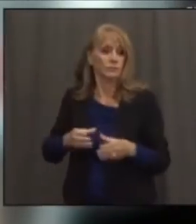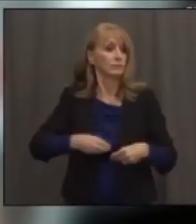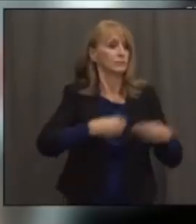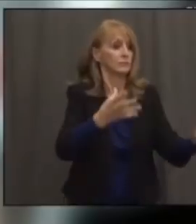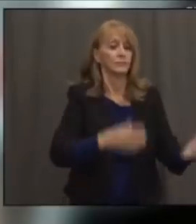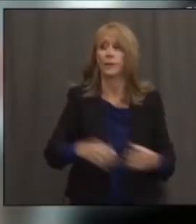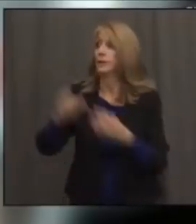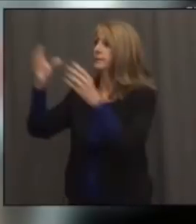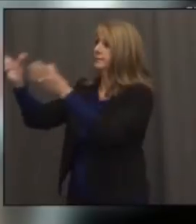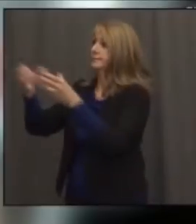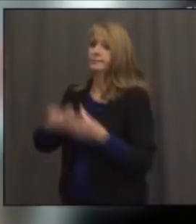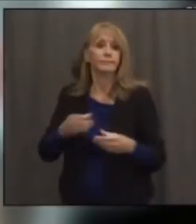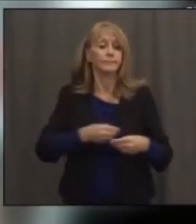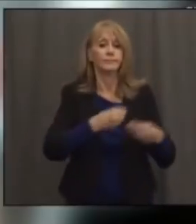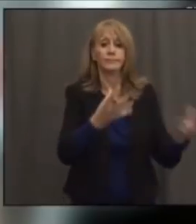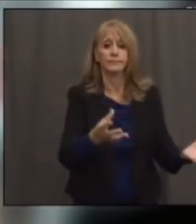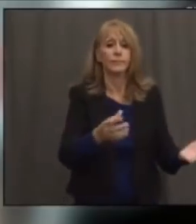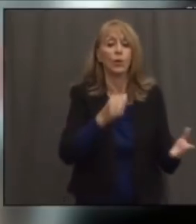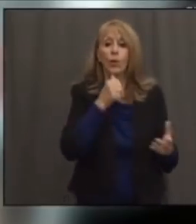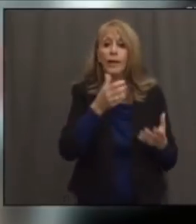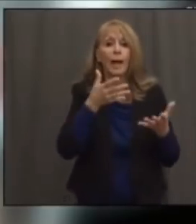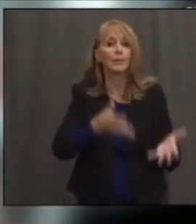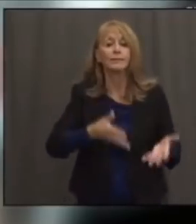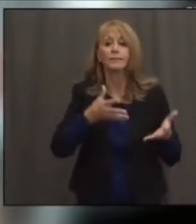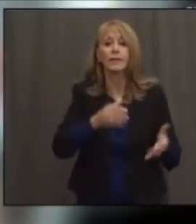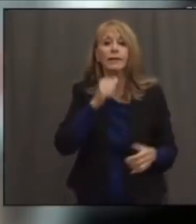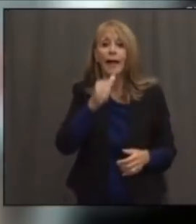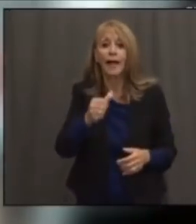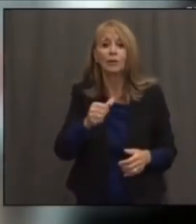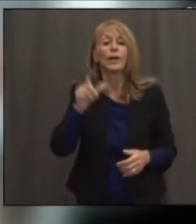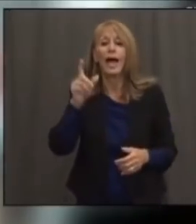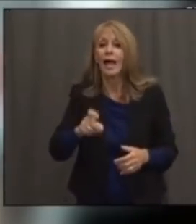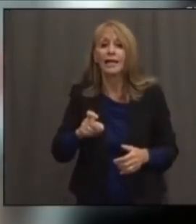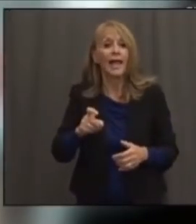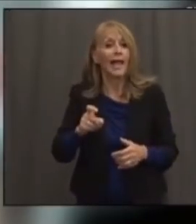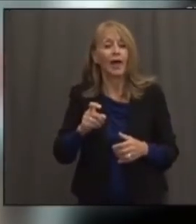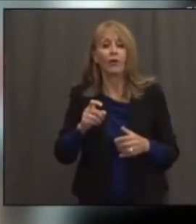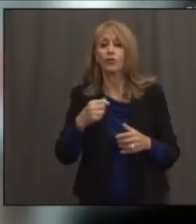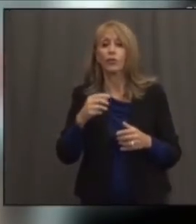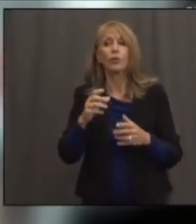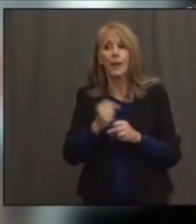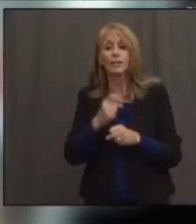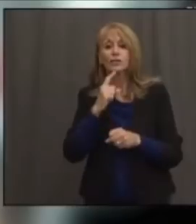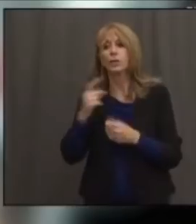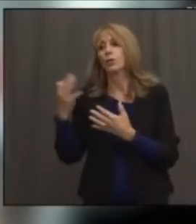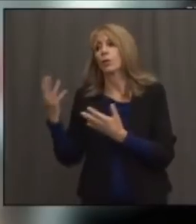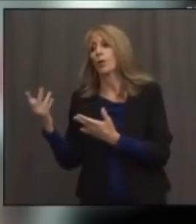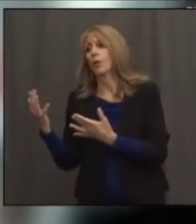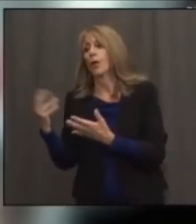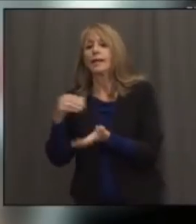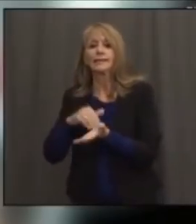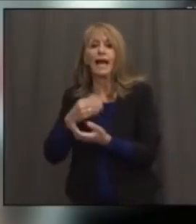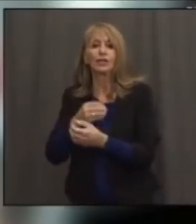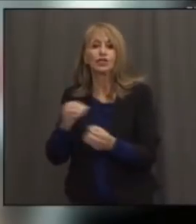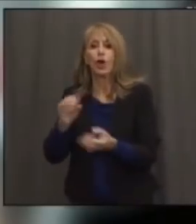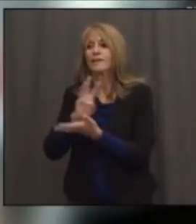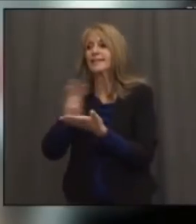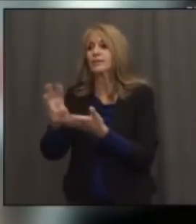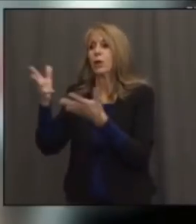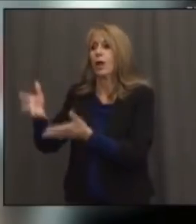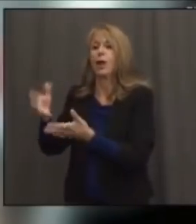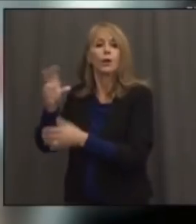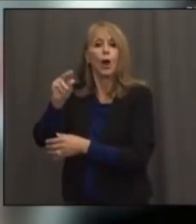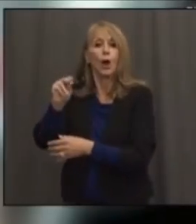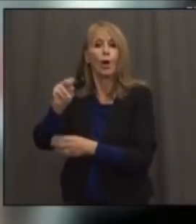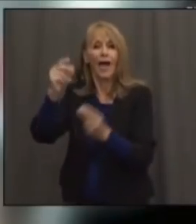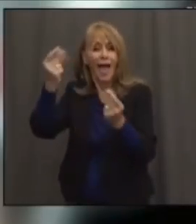large quantities, and all of it was going to get distributed. We didn't have to put it in a normal supply chain where it would sit in a doctor's office for 6 weeks, so we didn't need to